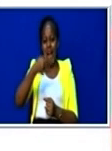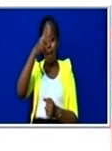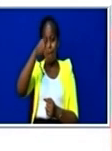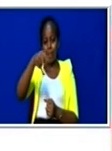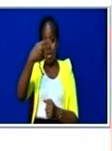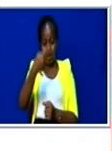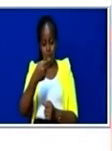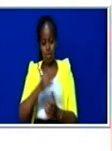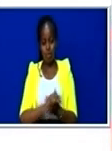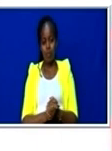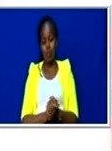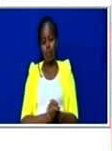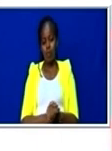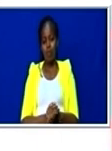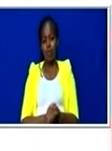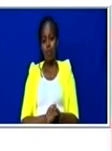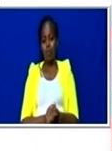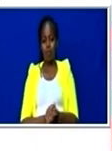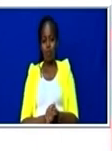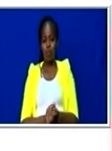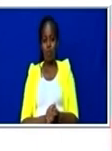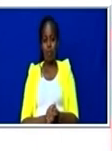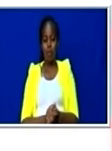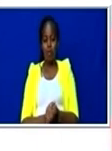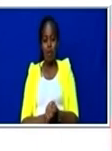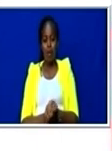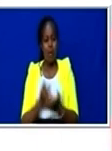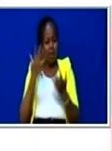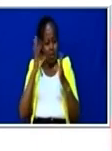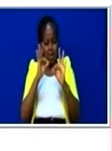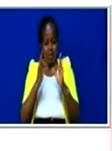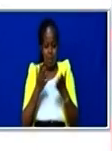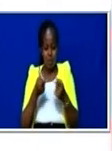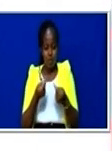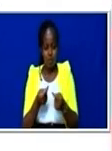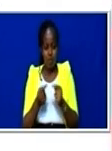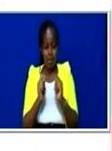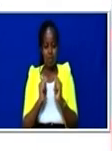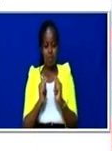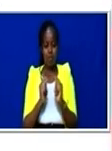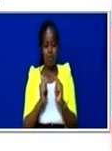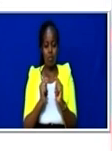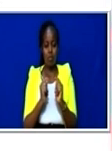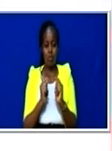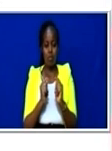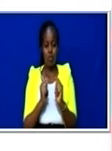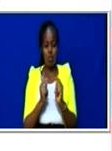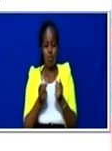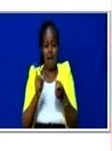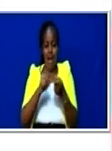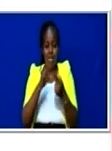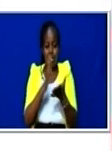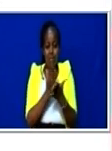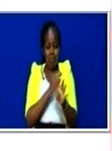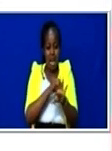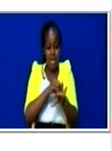Extreme pH. pH levels. Yes. So I don't know whether you've ever tried to put some acid on